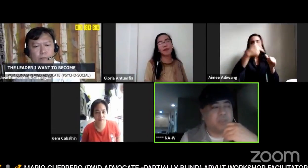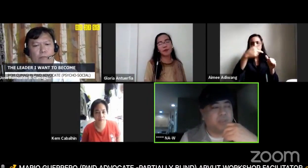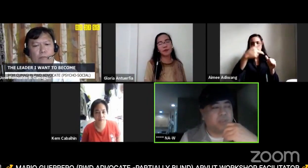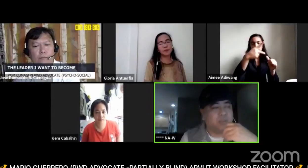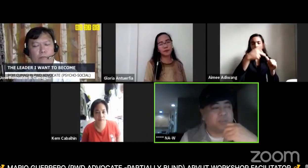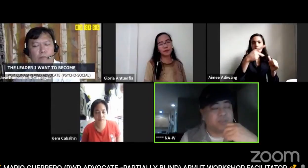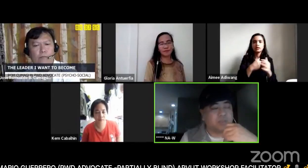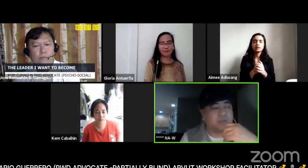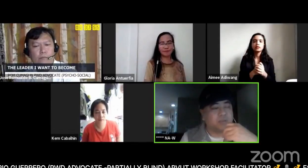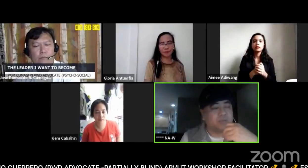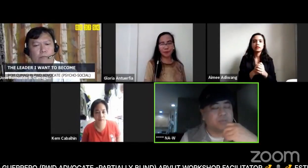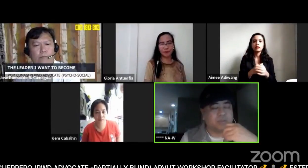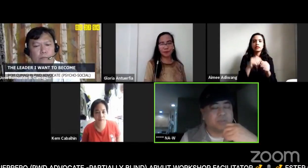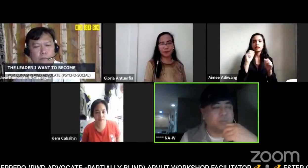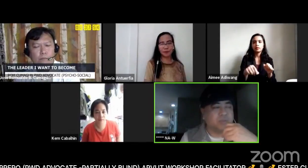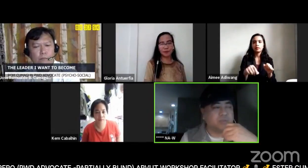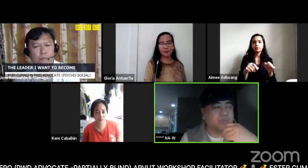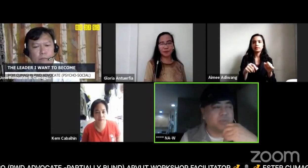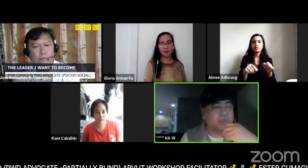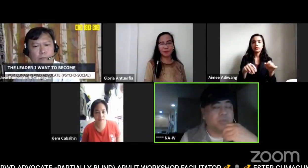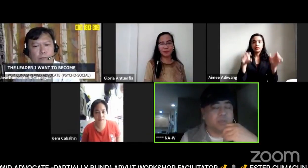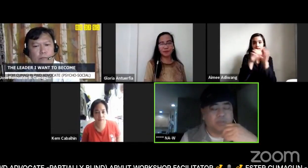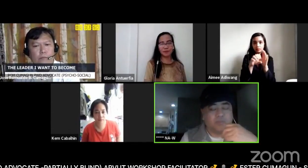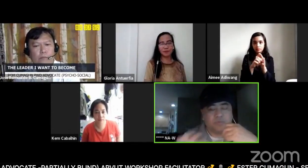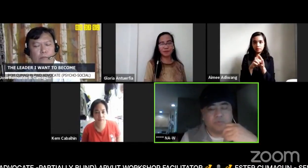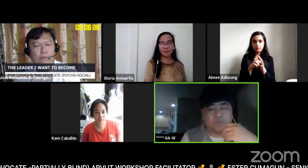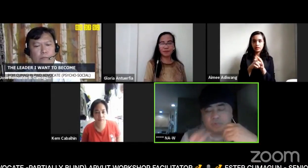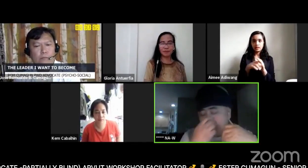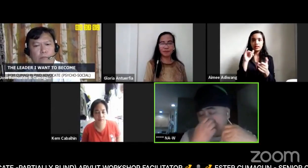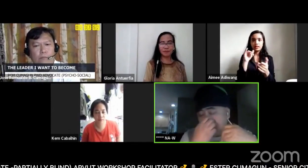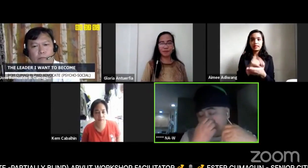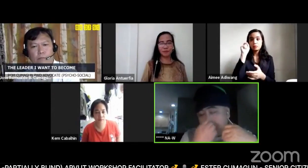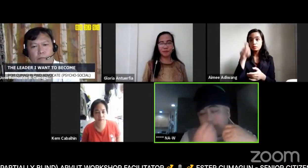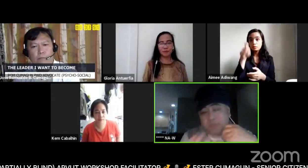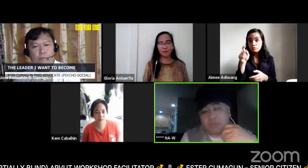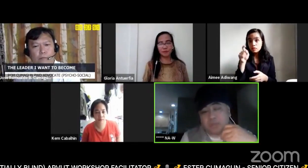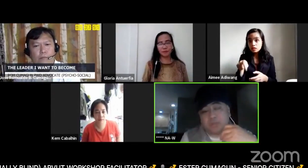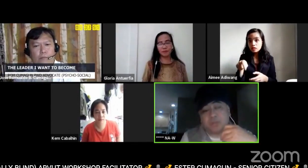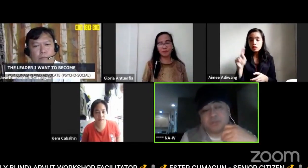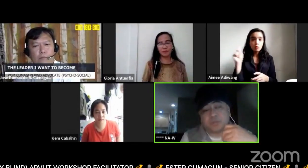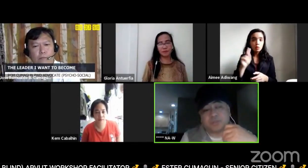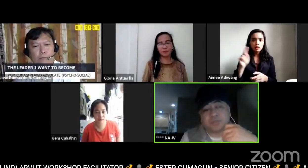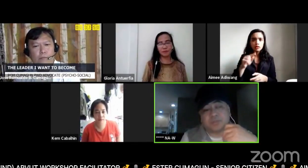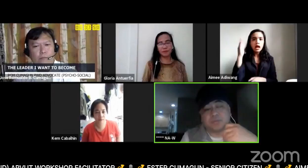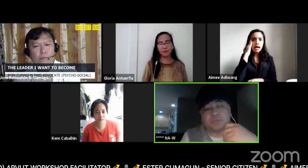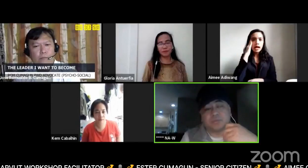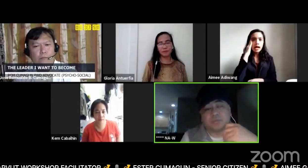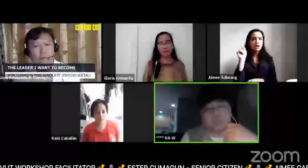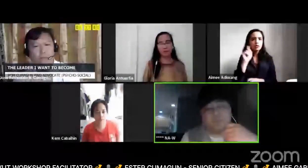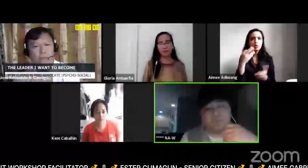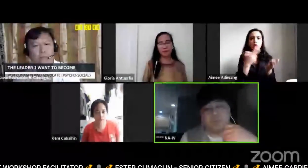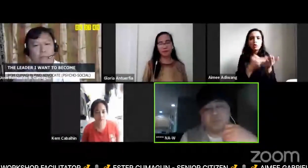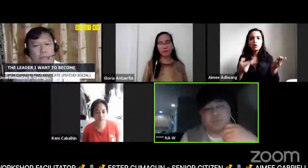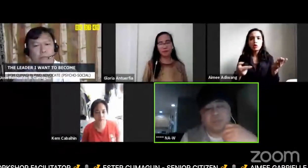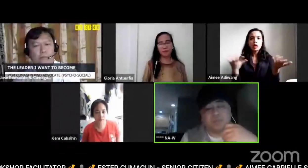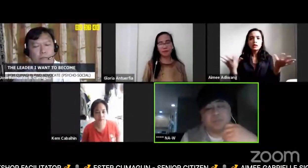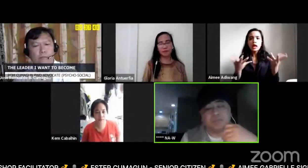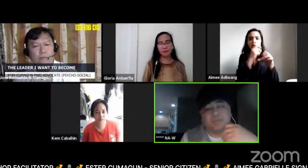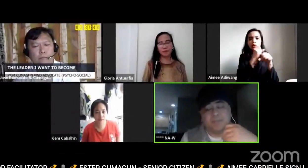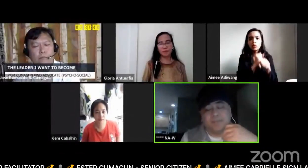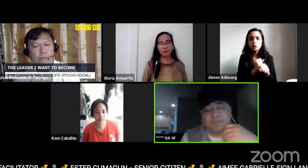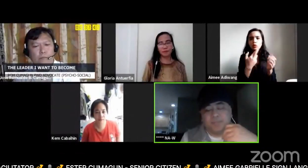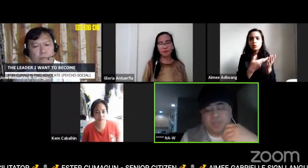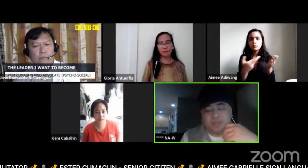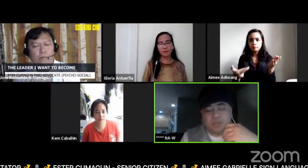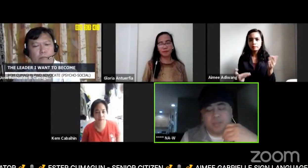will be set. No, because you have to determine what are your resources to meet those